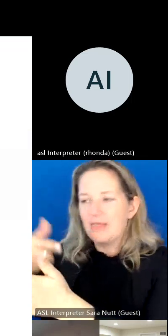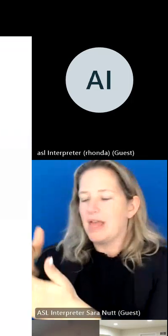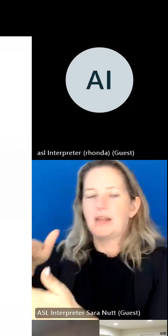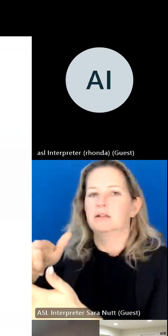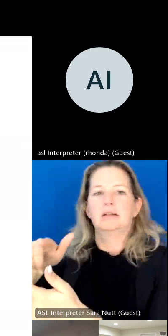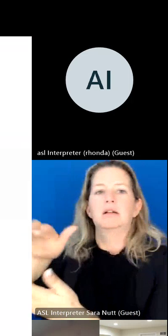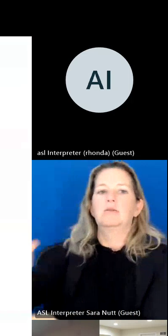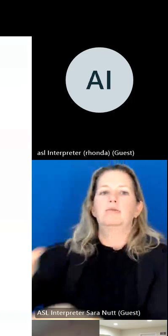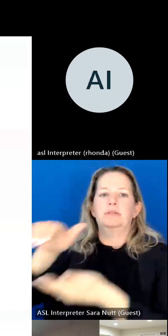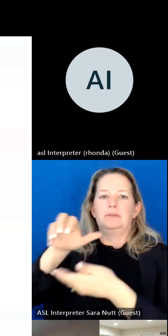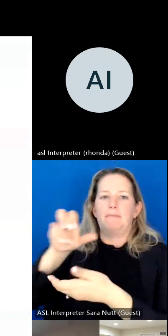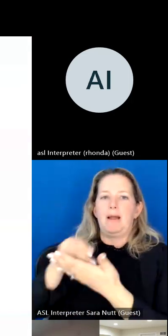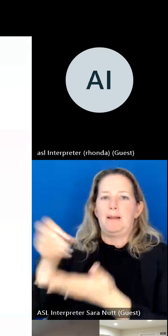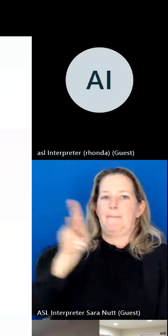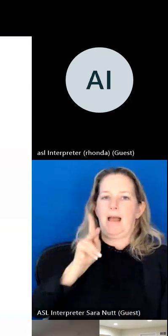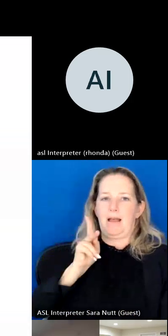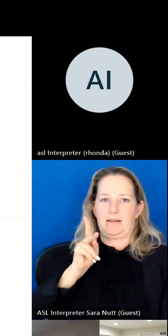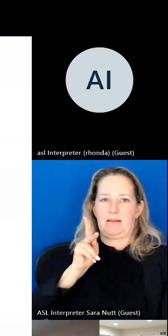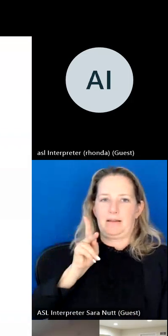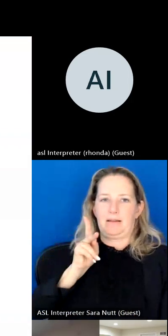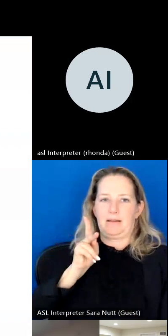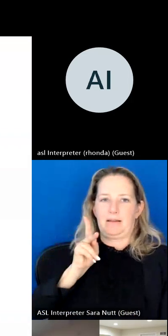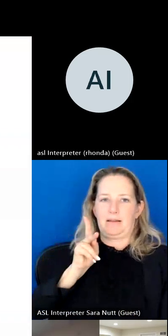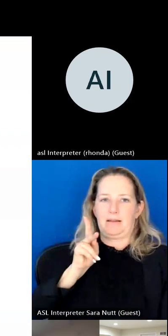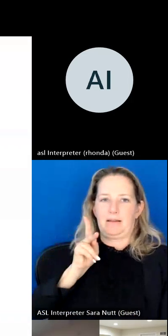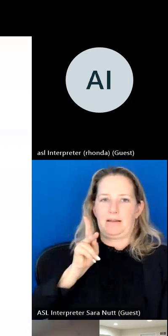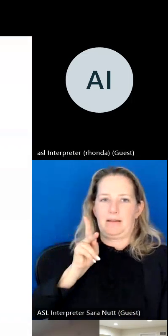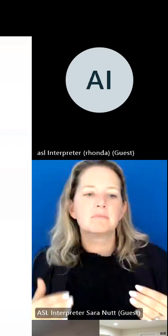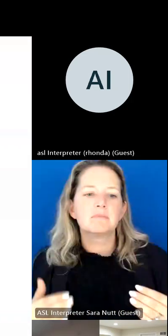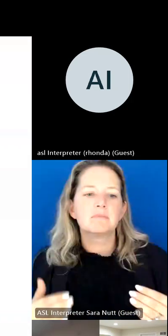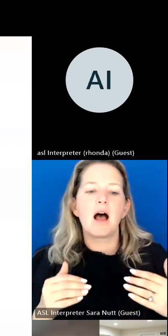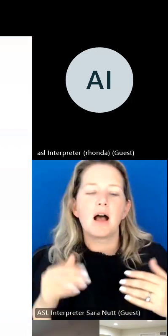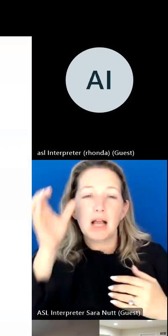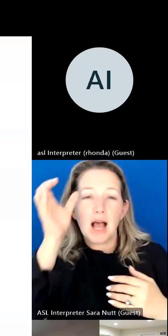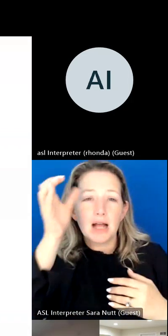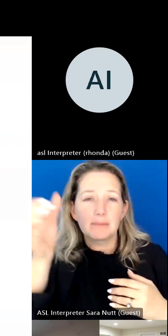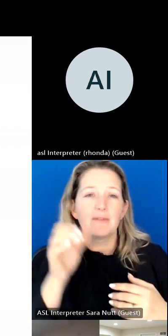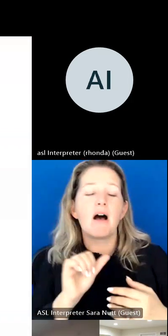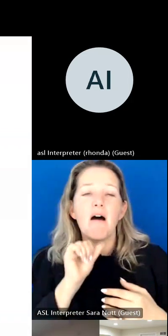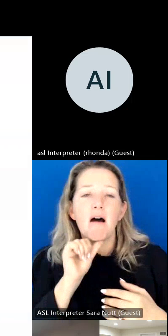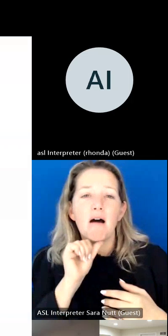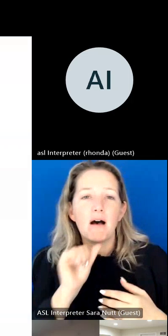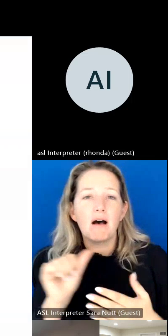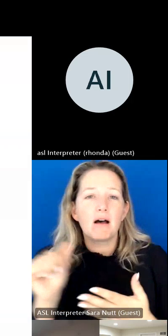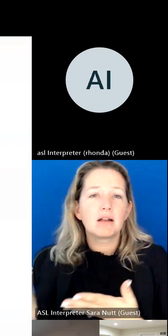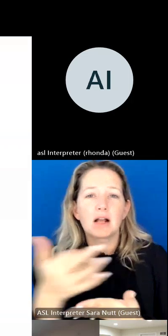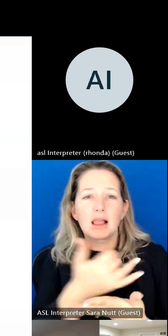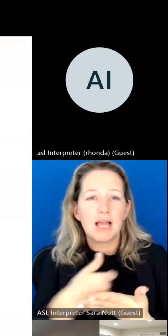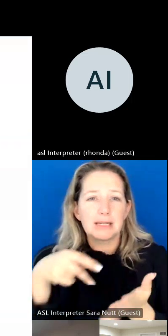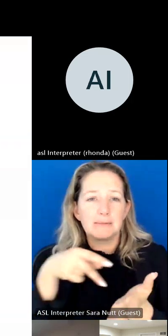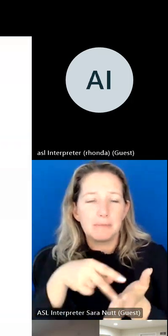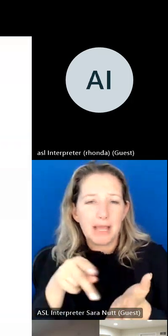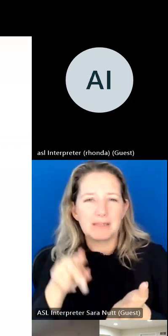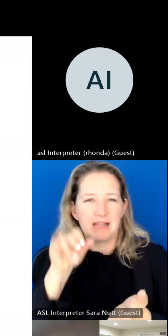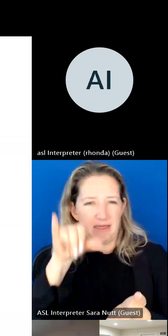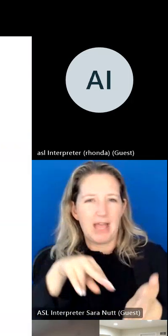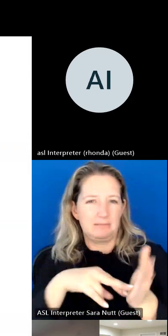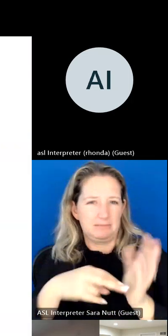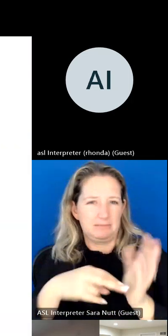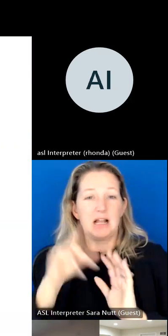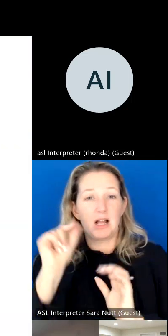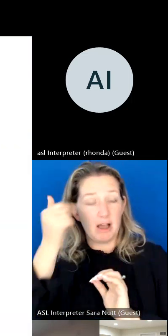then there's this concept of uncollected payments, federal sources, end of year. And here it's like the government was expecting to get money and